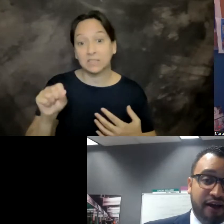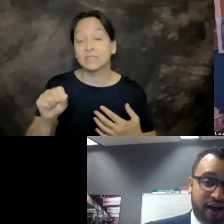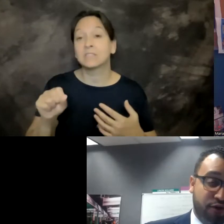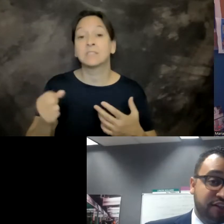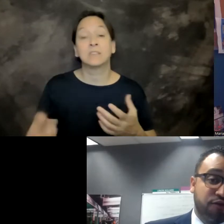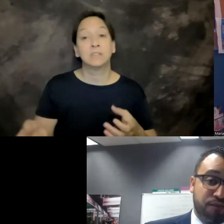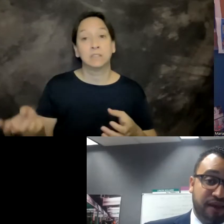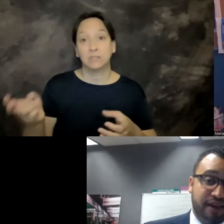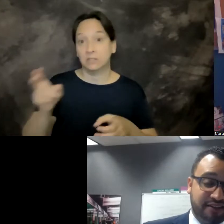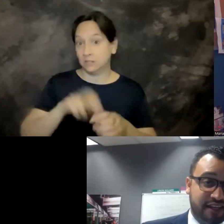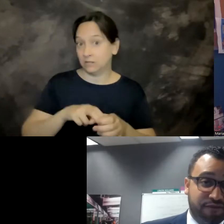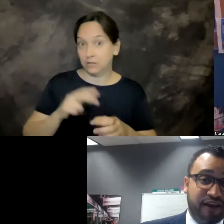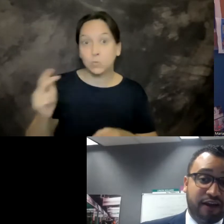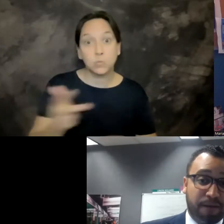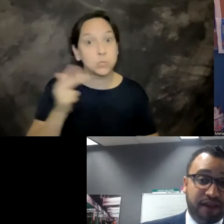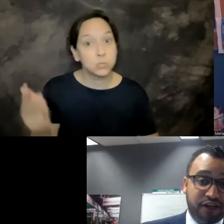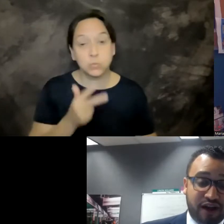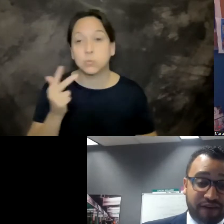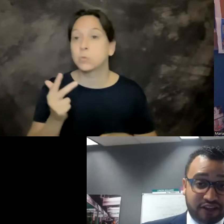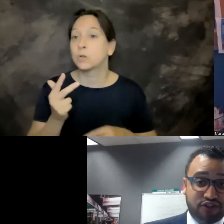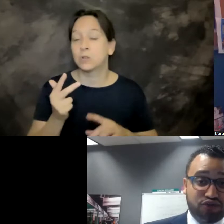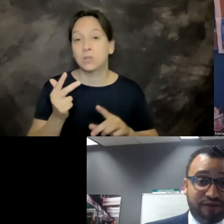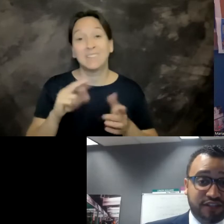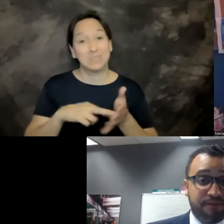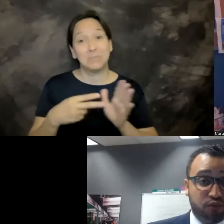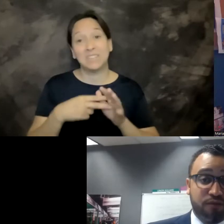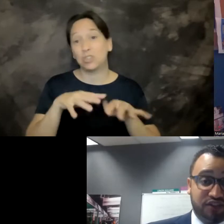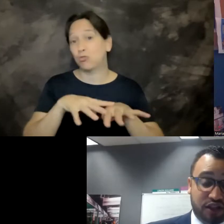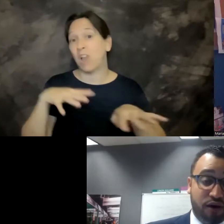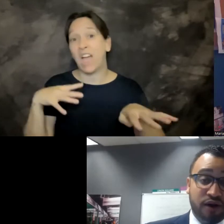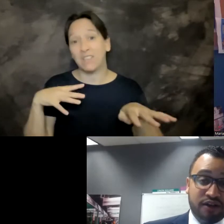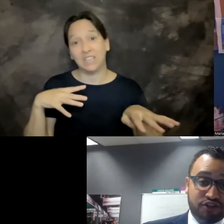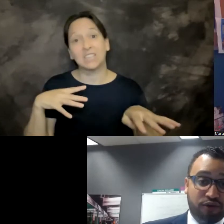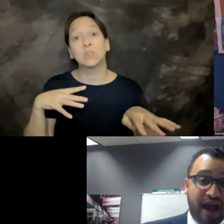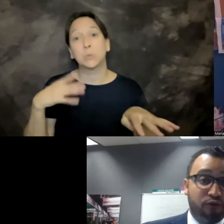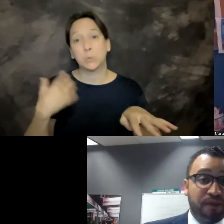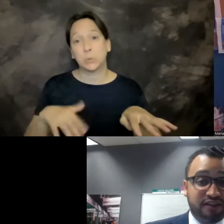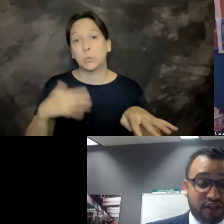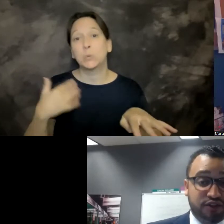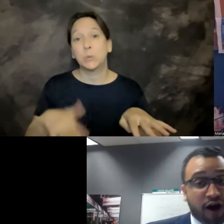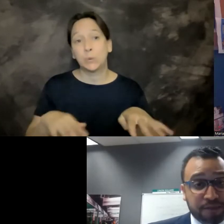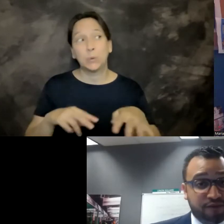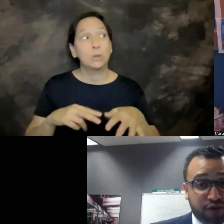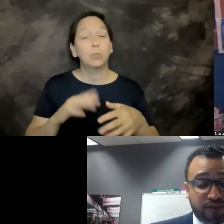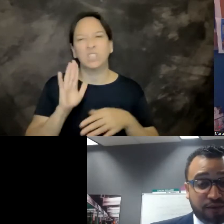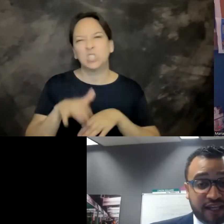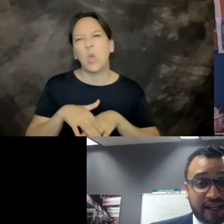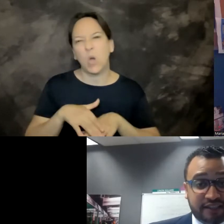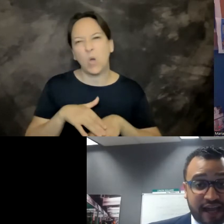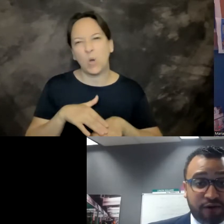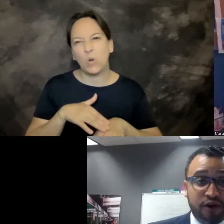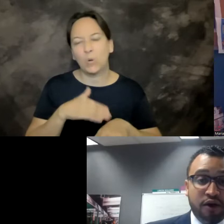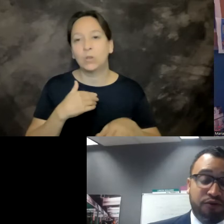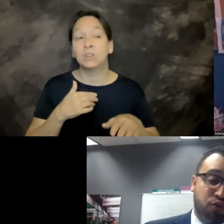area. There is going to be a significant uptick in traffic, and so travel times will be slow. So that will be the slowest option for you to be able to